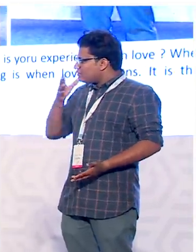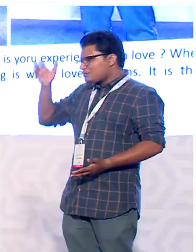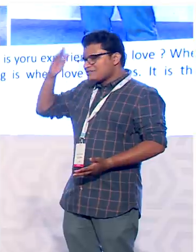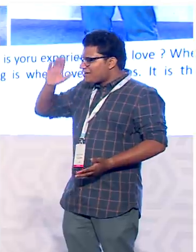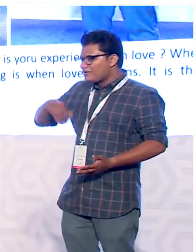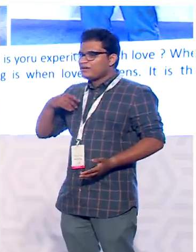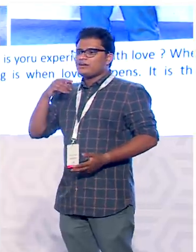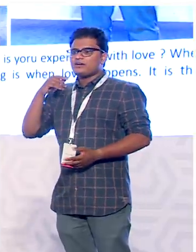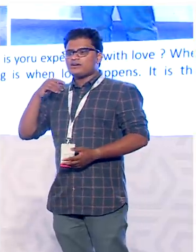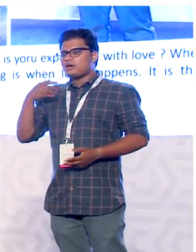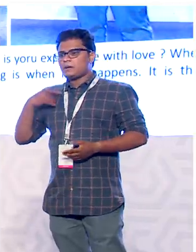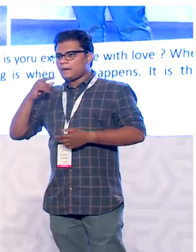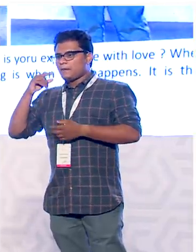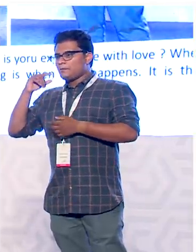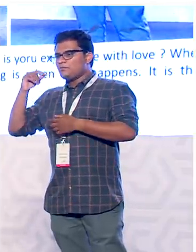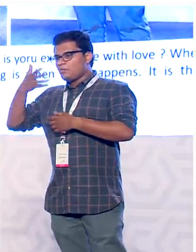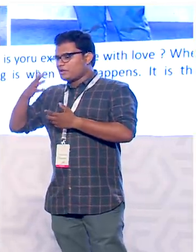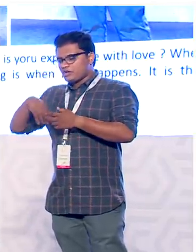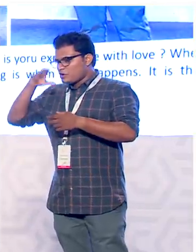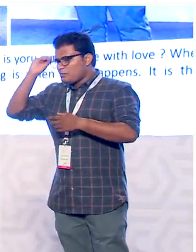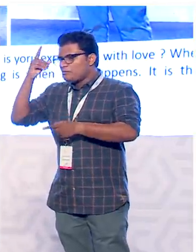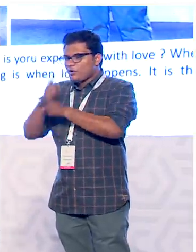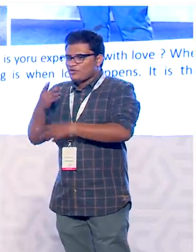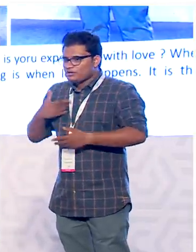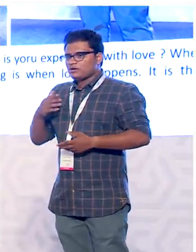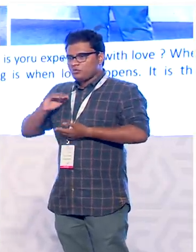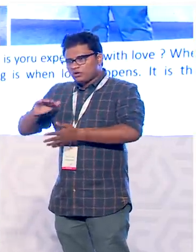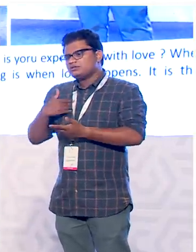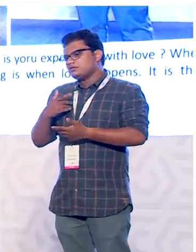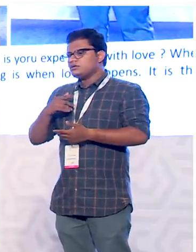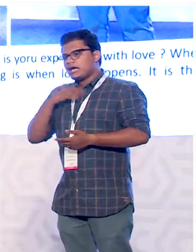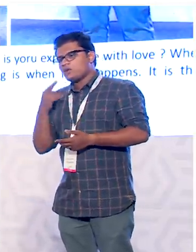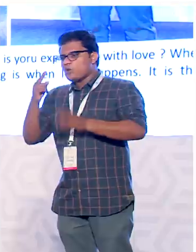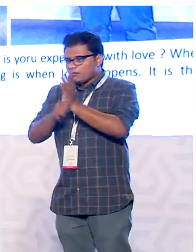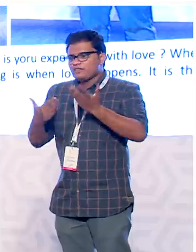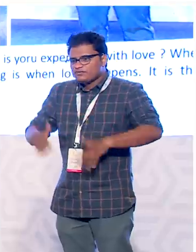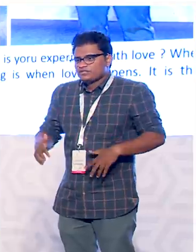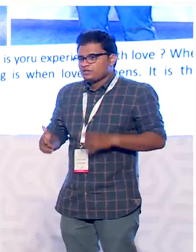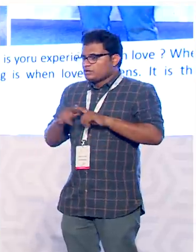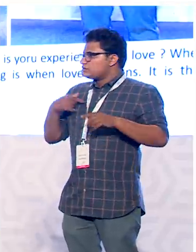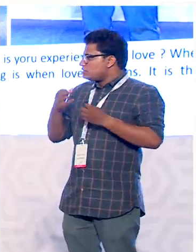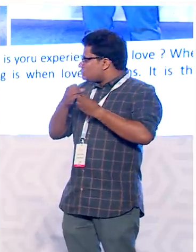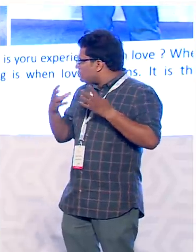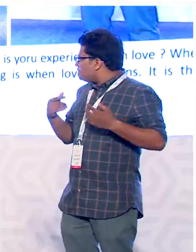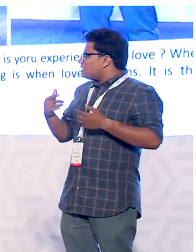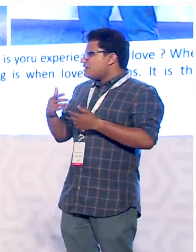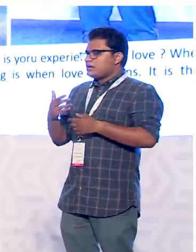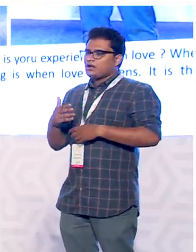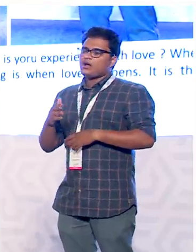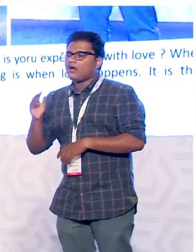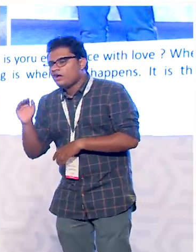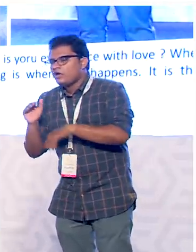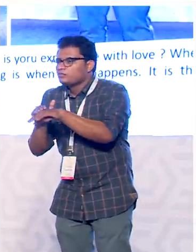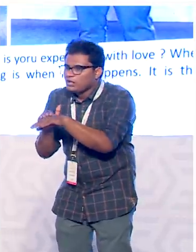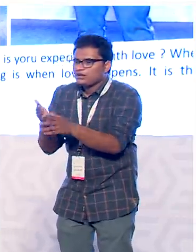all. One brother who was born and he died in 1 month. So there was a lot of sympathies and a lot of